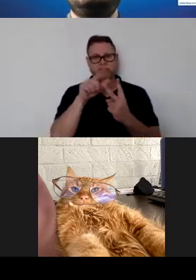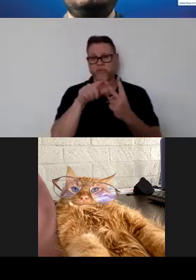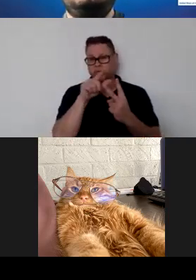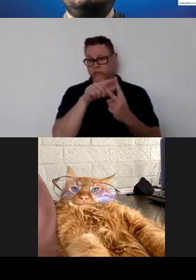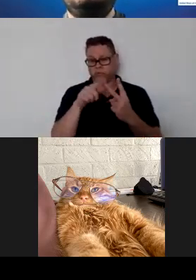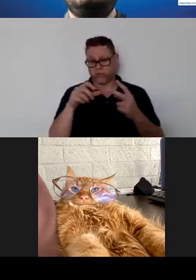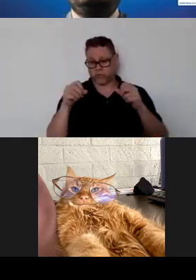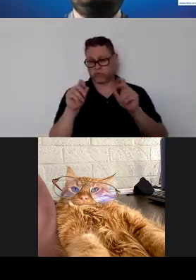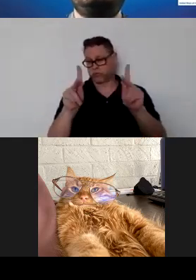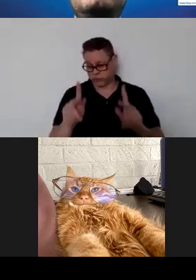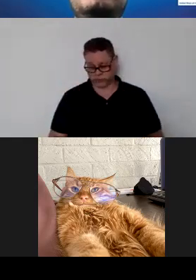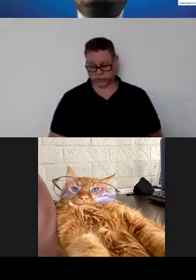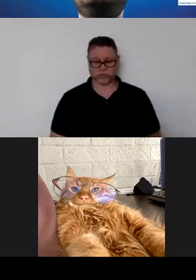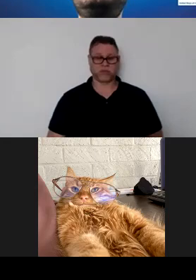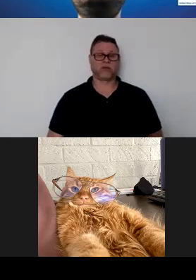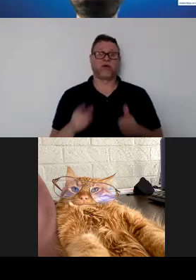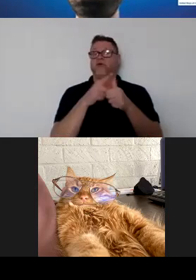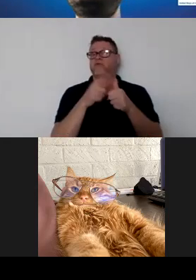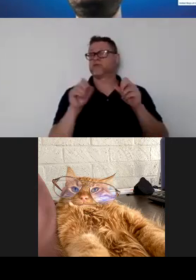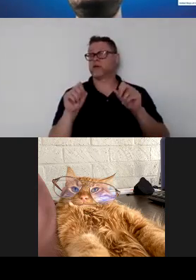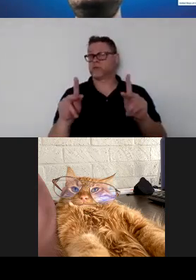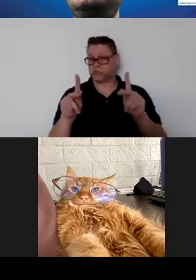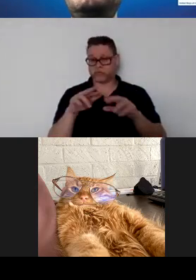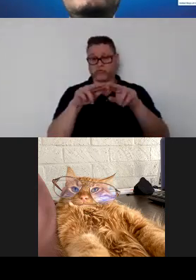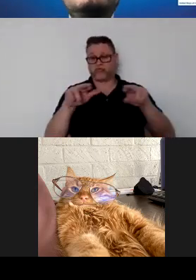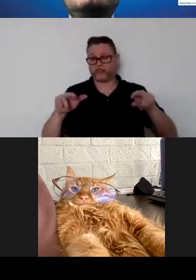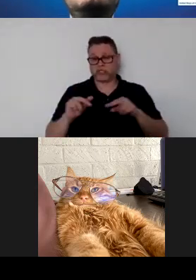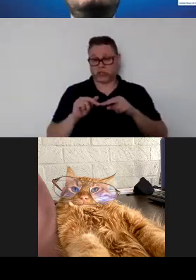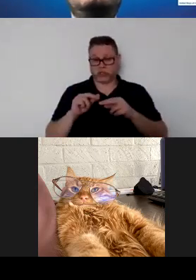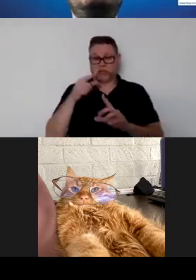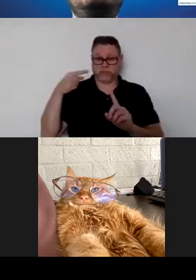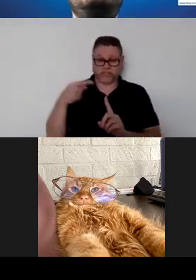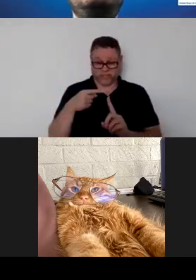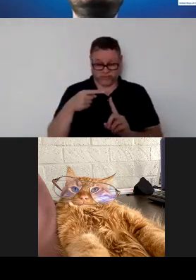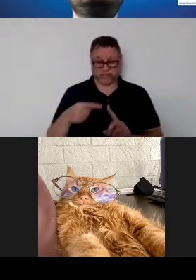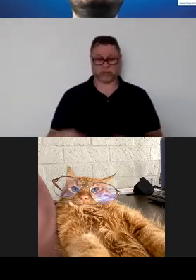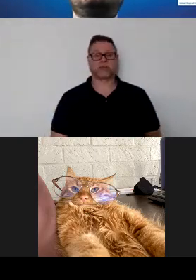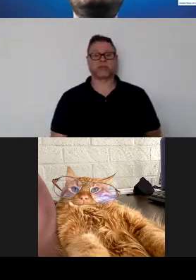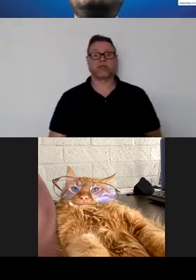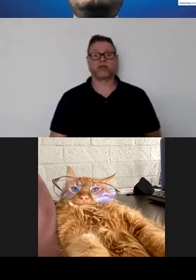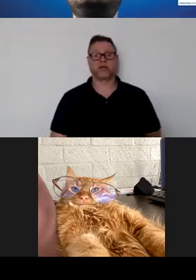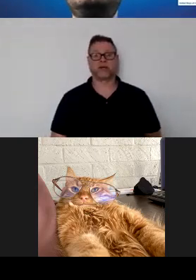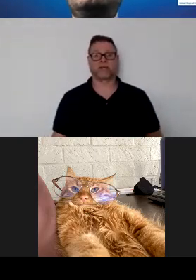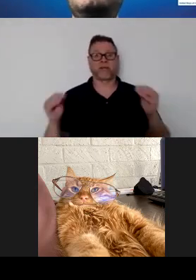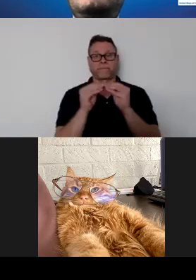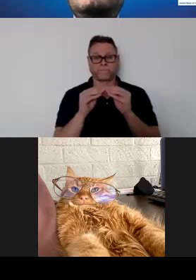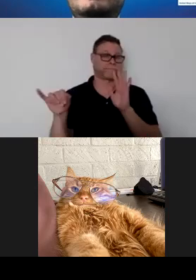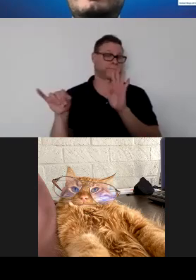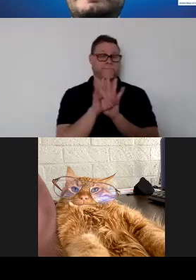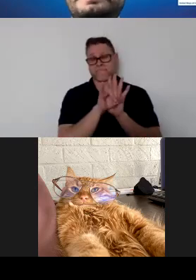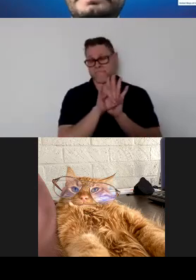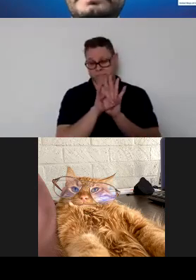opportunities, right? So, this first opportunity is really region specific. And this is going to be more of like